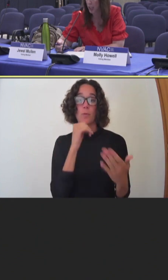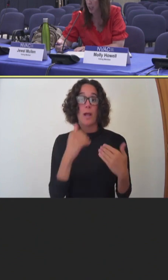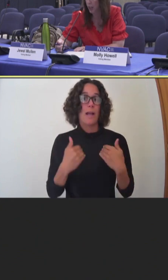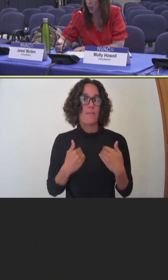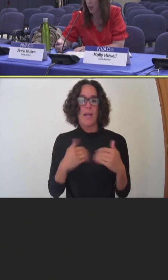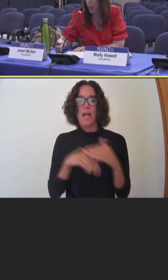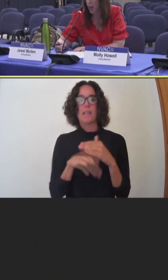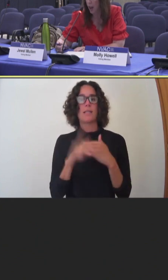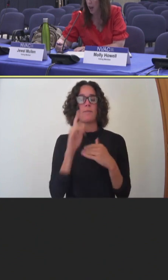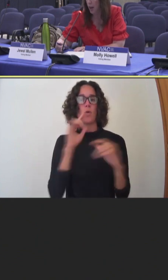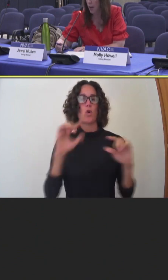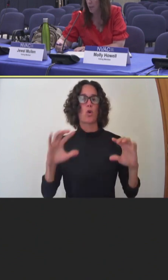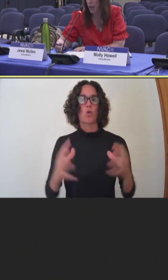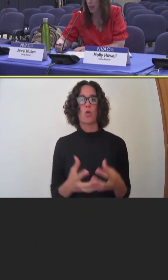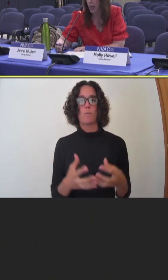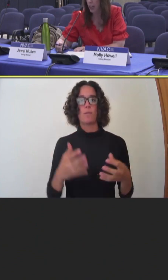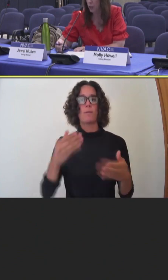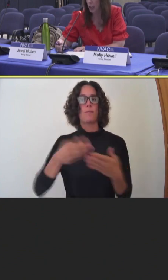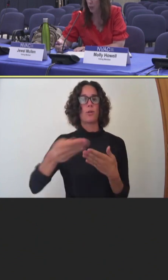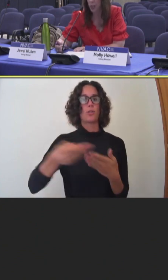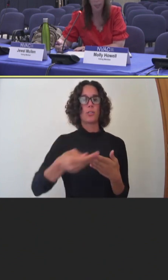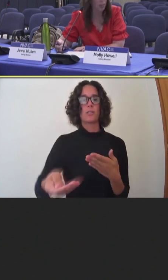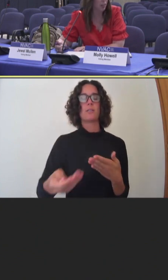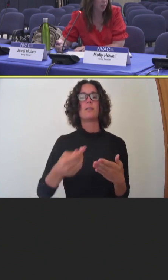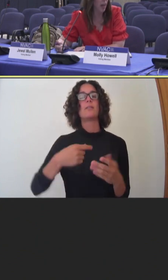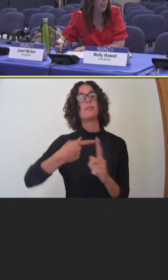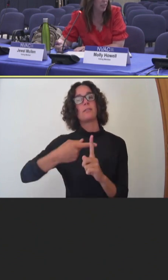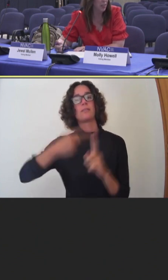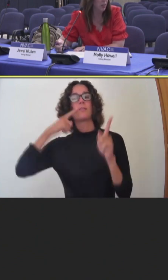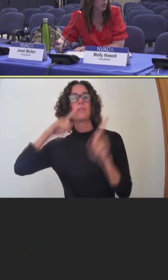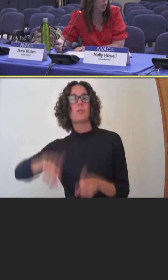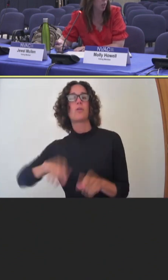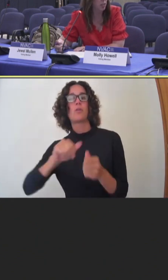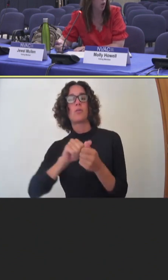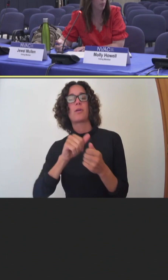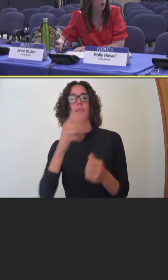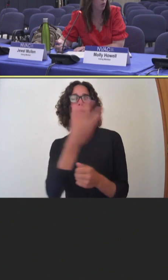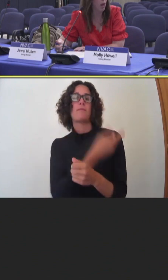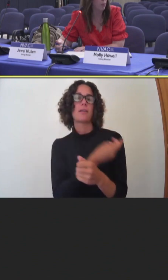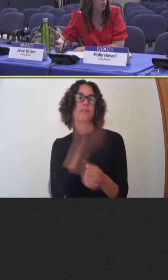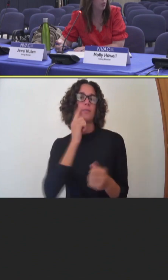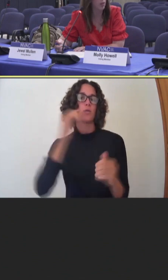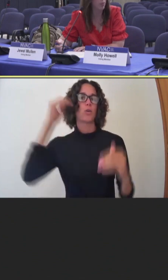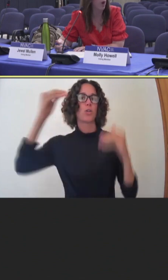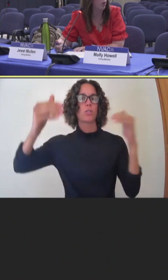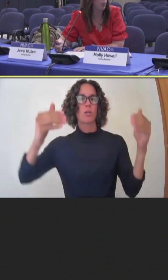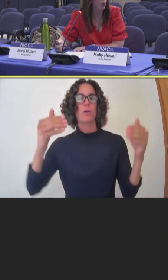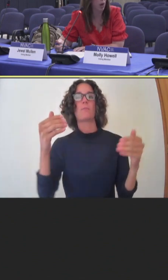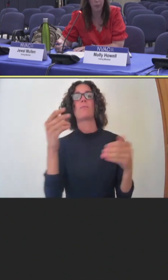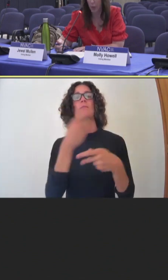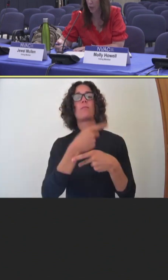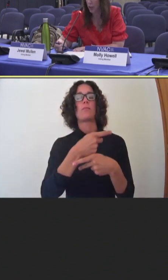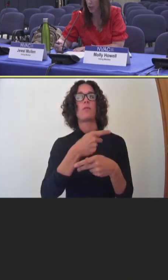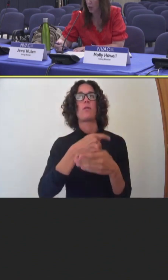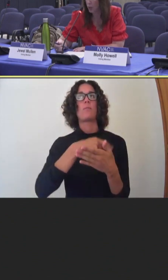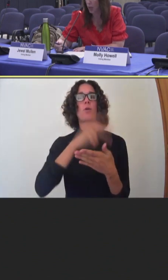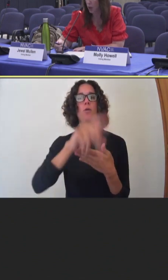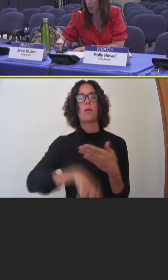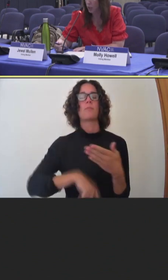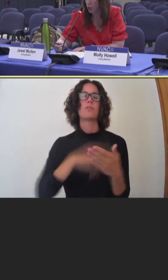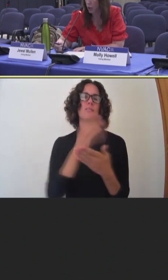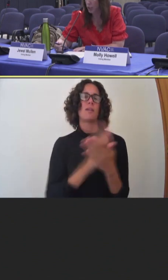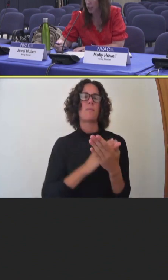purchasing. And then I agree with the vaccines for adult program, or some program for adults